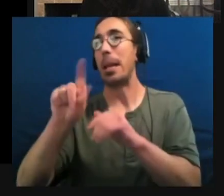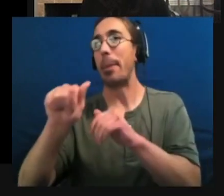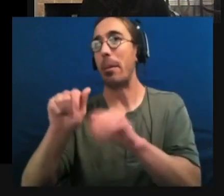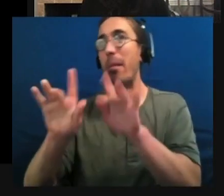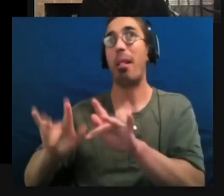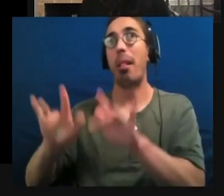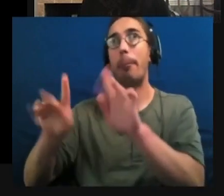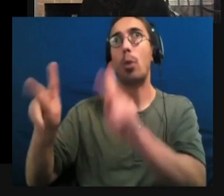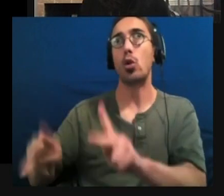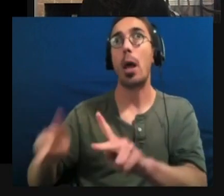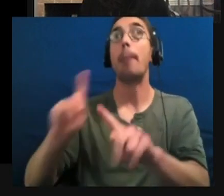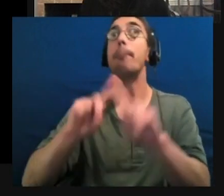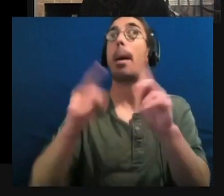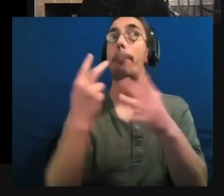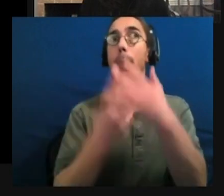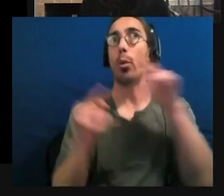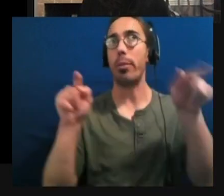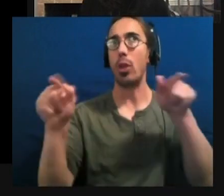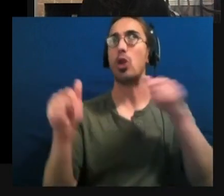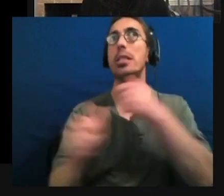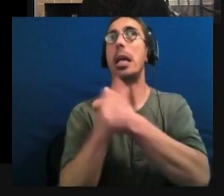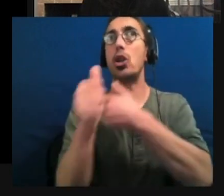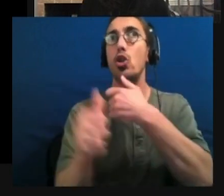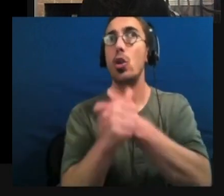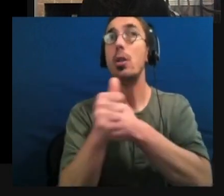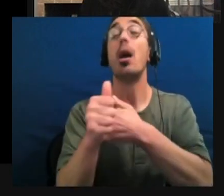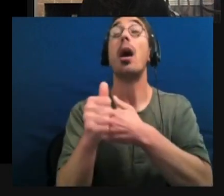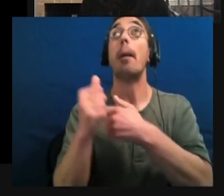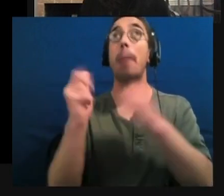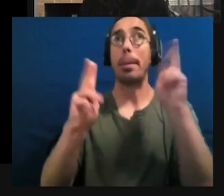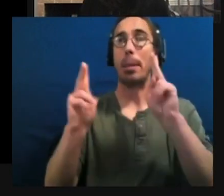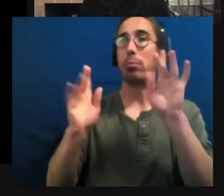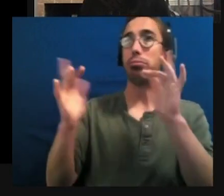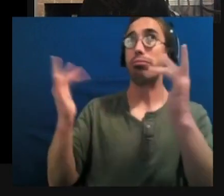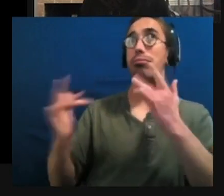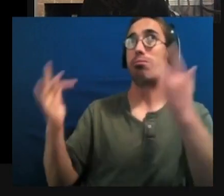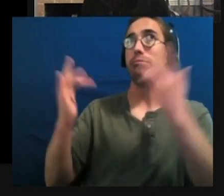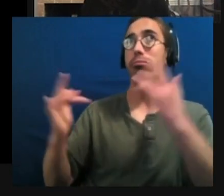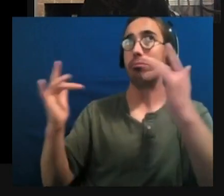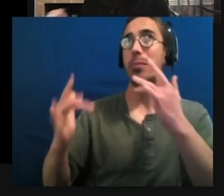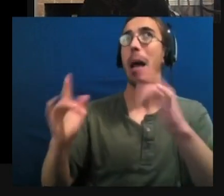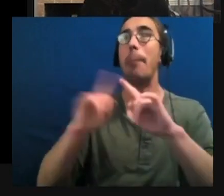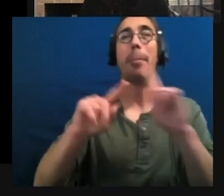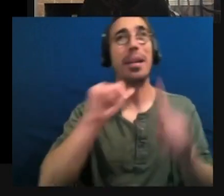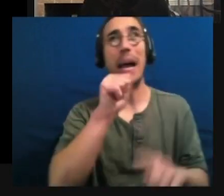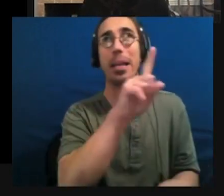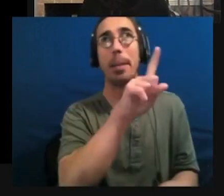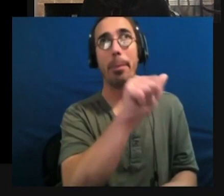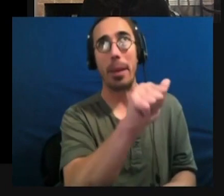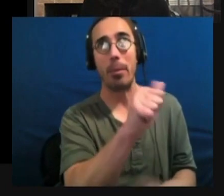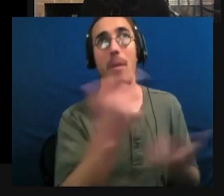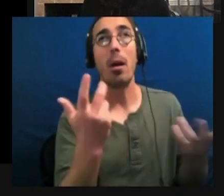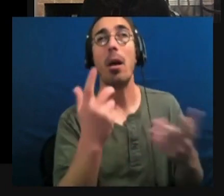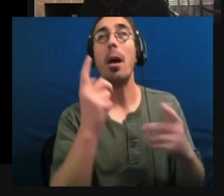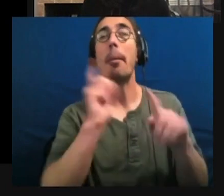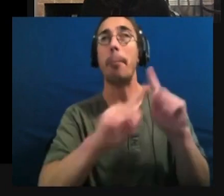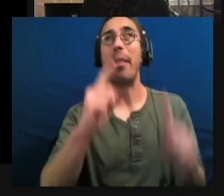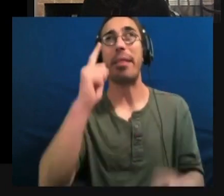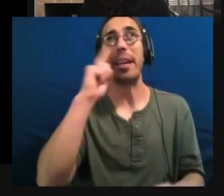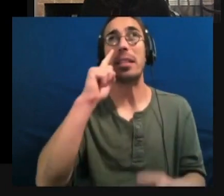dangerous. I've been seen as a pity many times, just not knowingly disabled. So I think it's all about